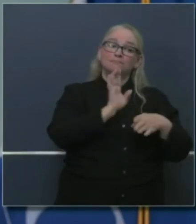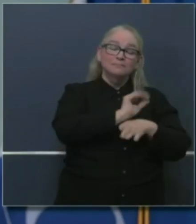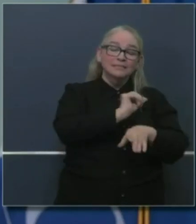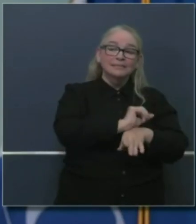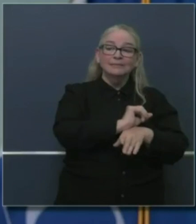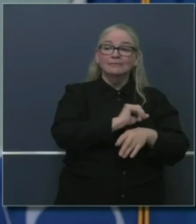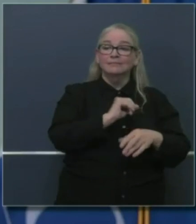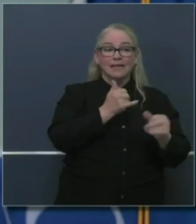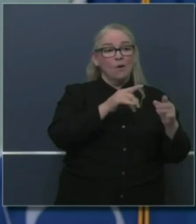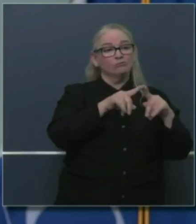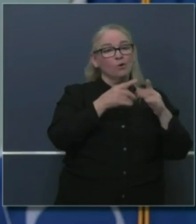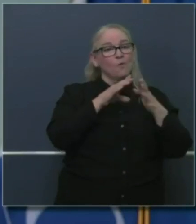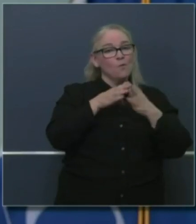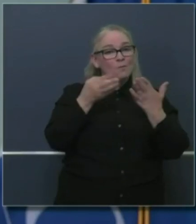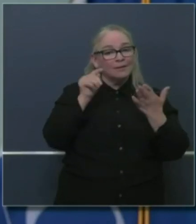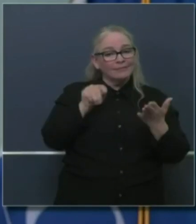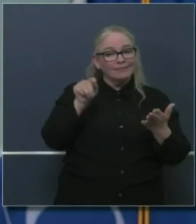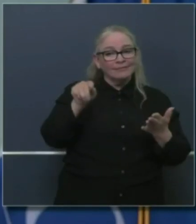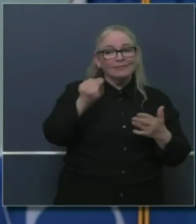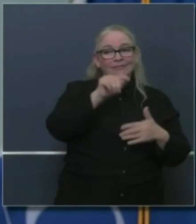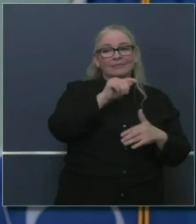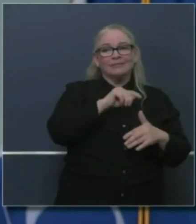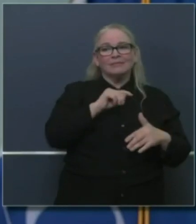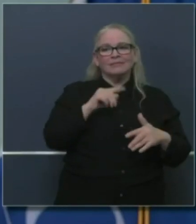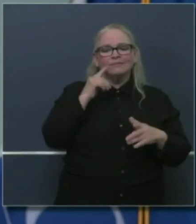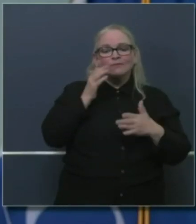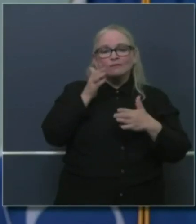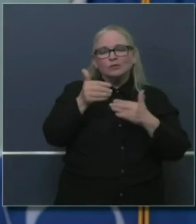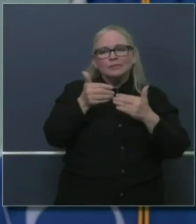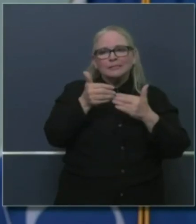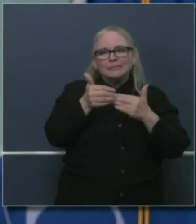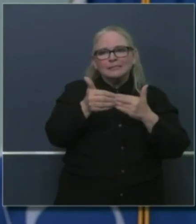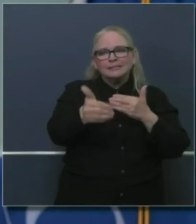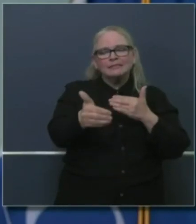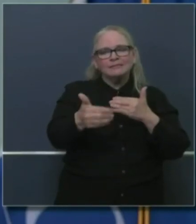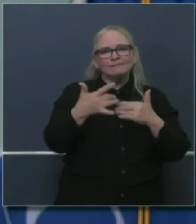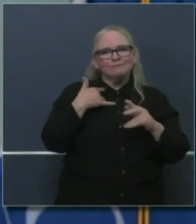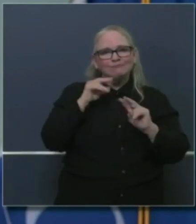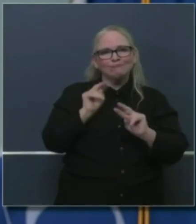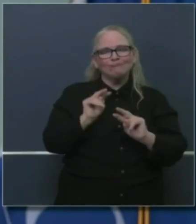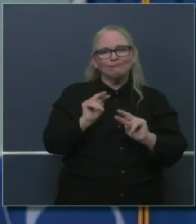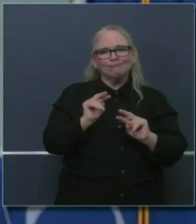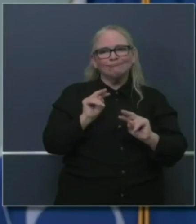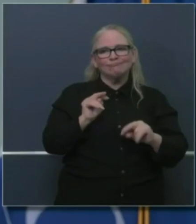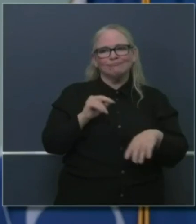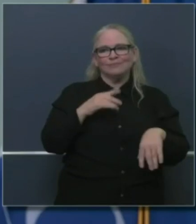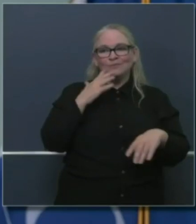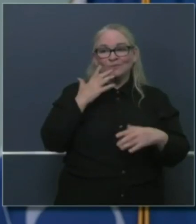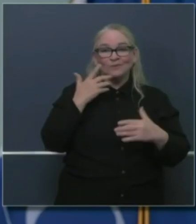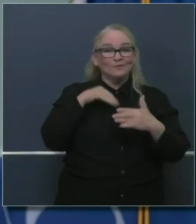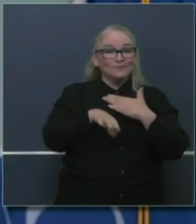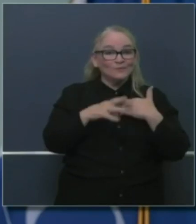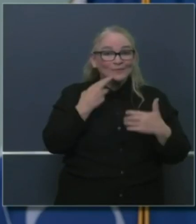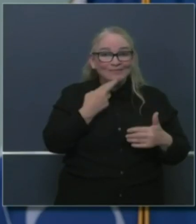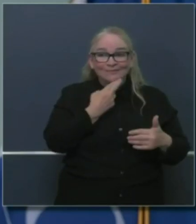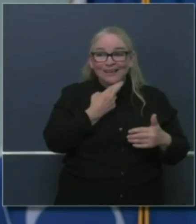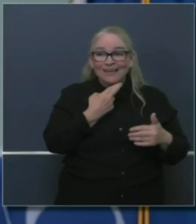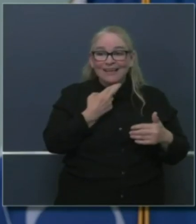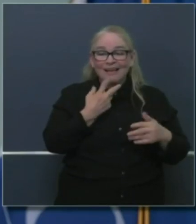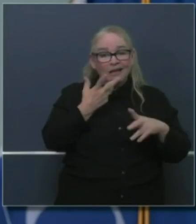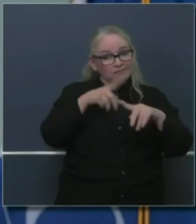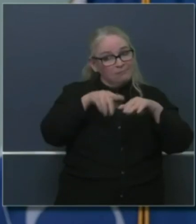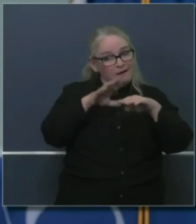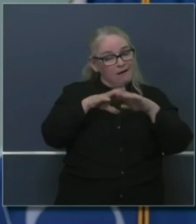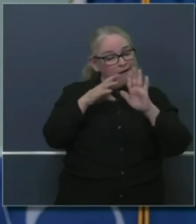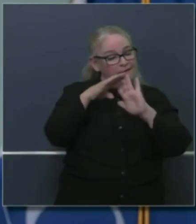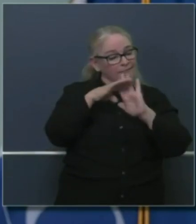and opportunities now, very near future on in-person dining with conditions and modifications, and